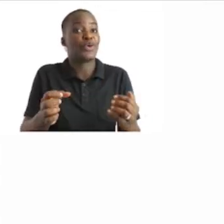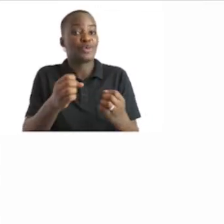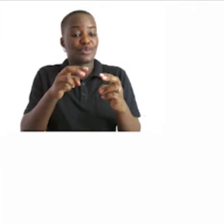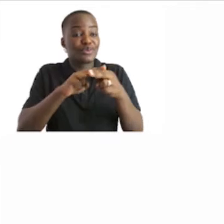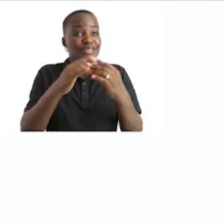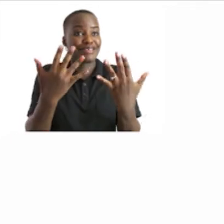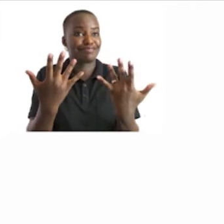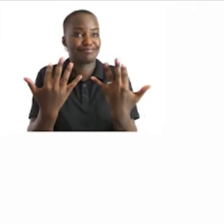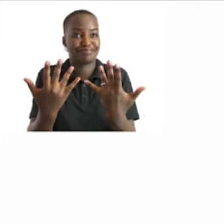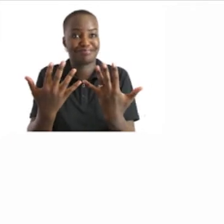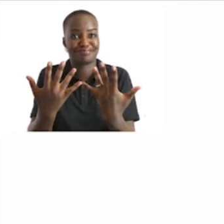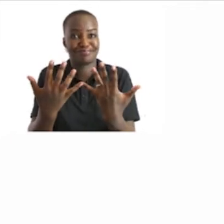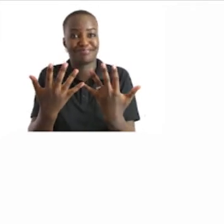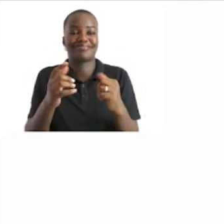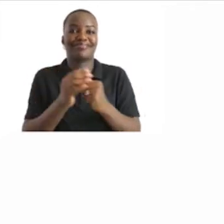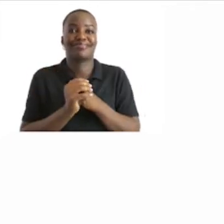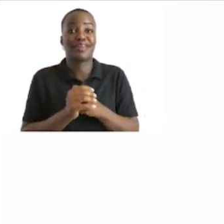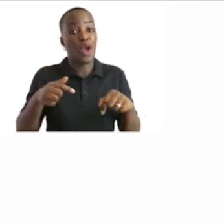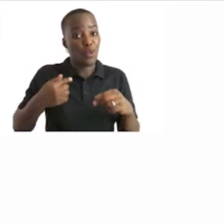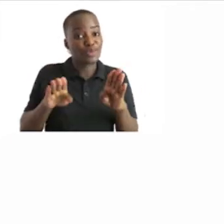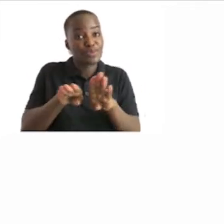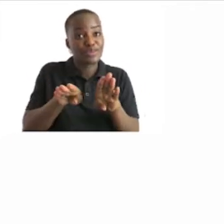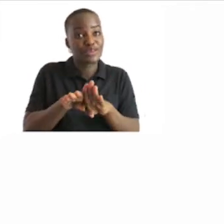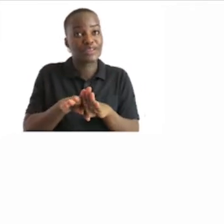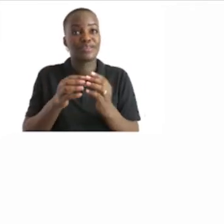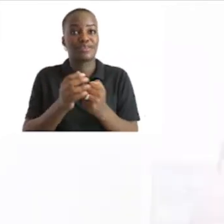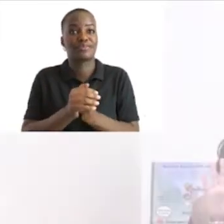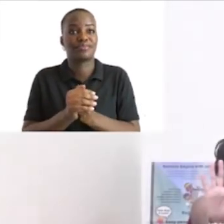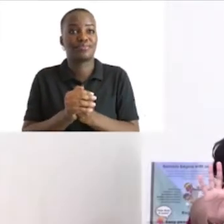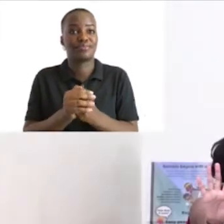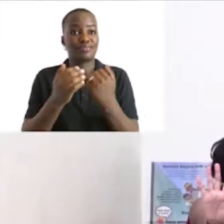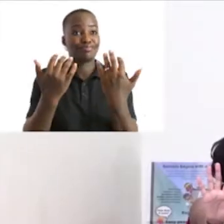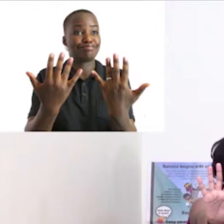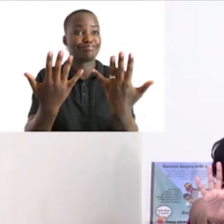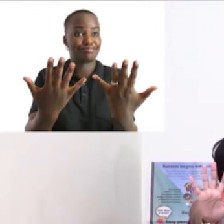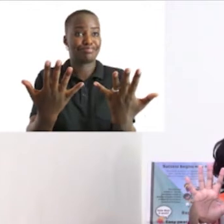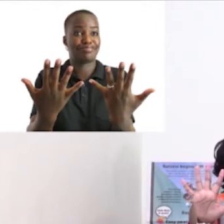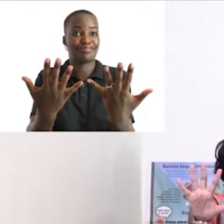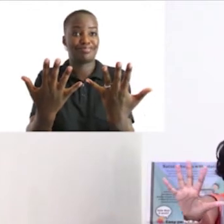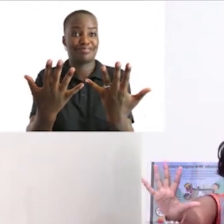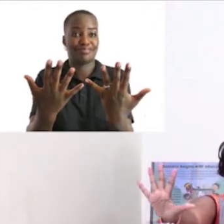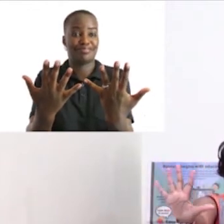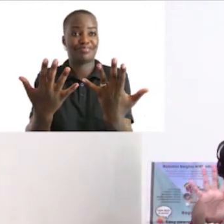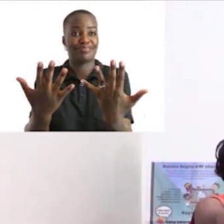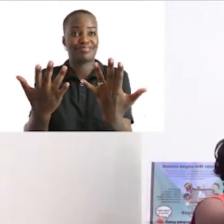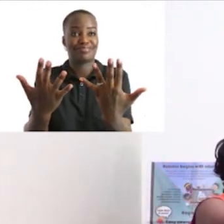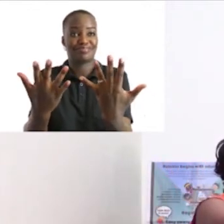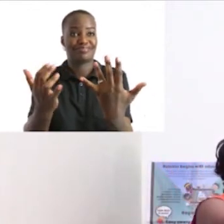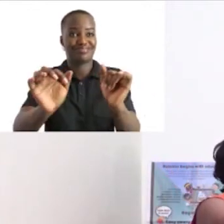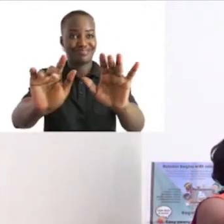fingers. What I would like you to do right now is to push your hand out. Very good. Spread